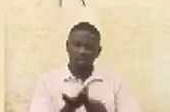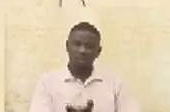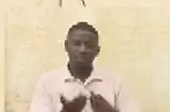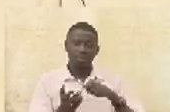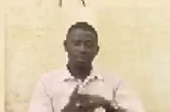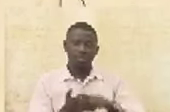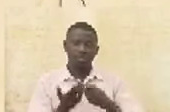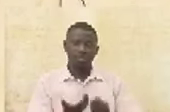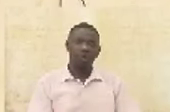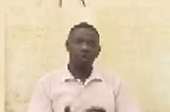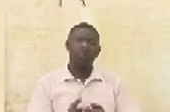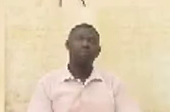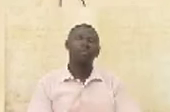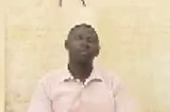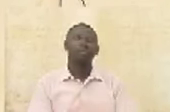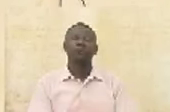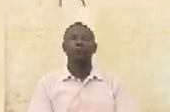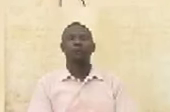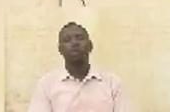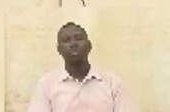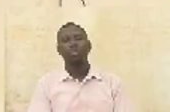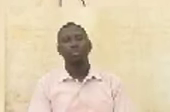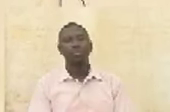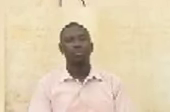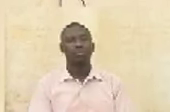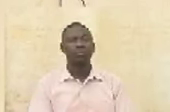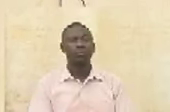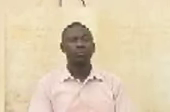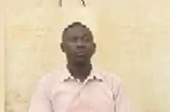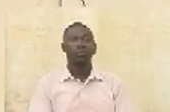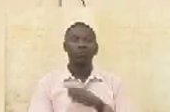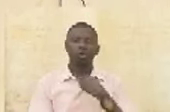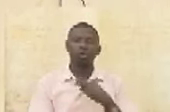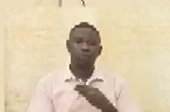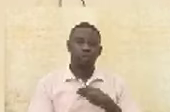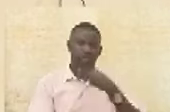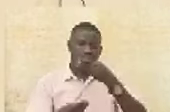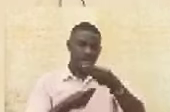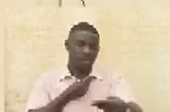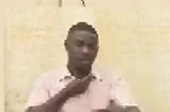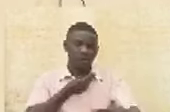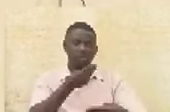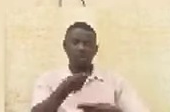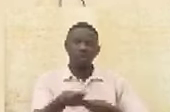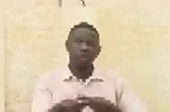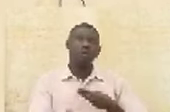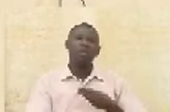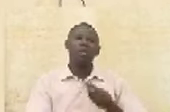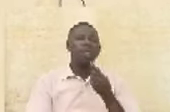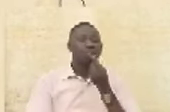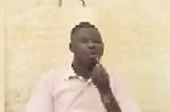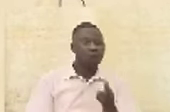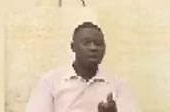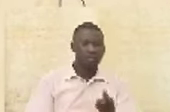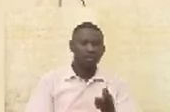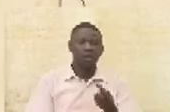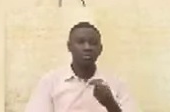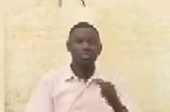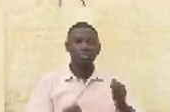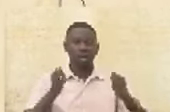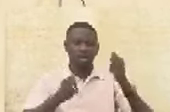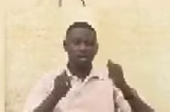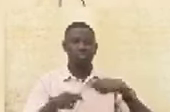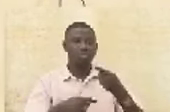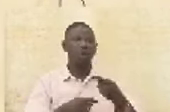granite and also exchange salt bags for bags of rice?